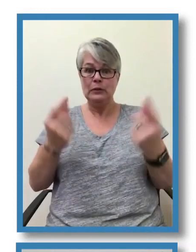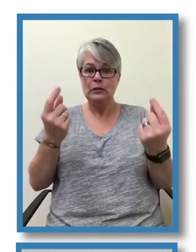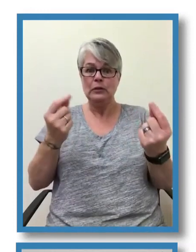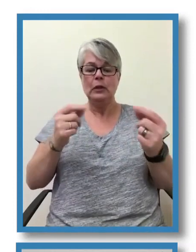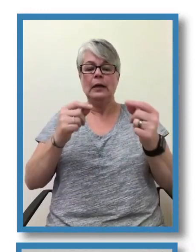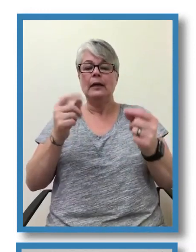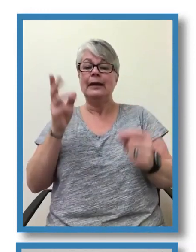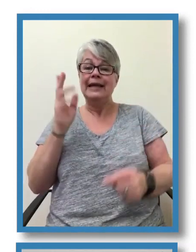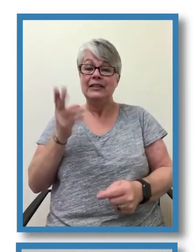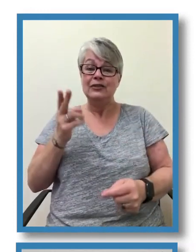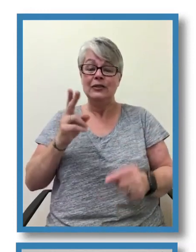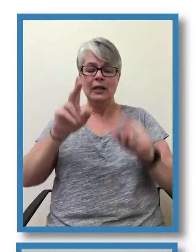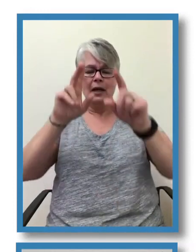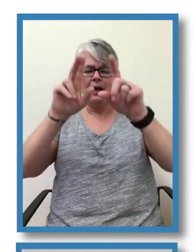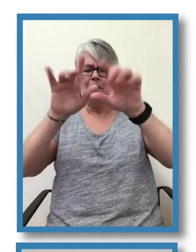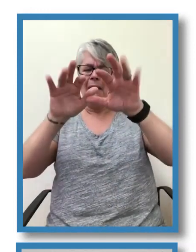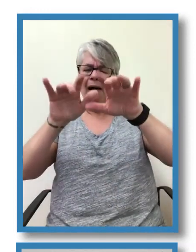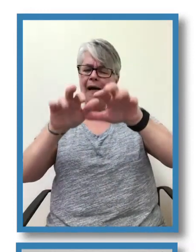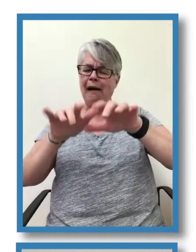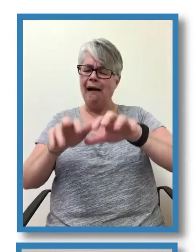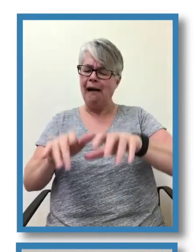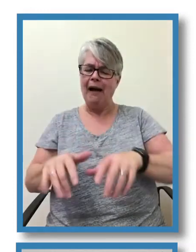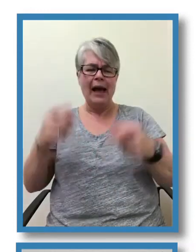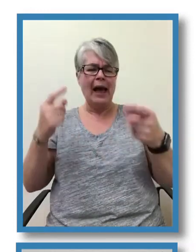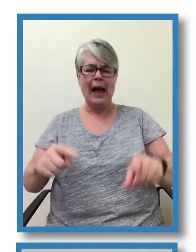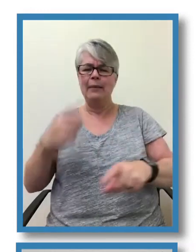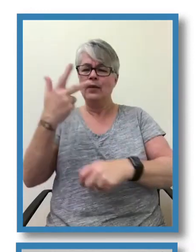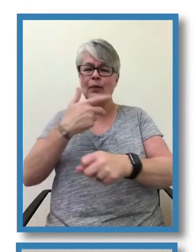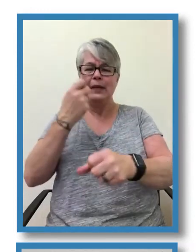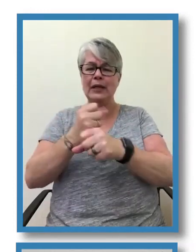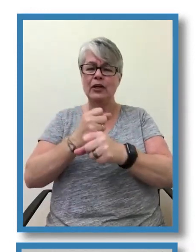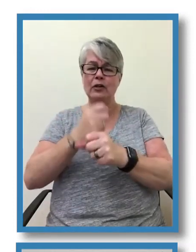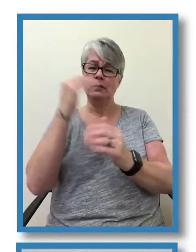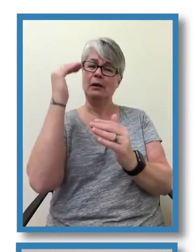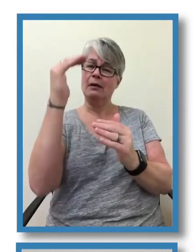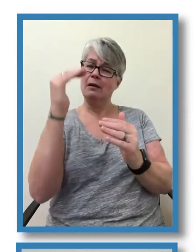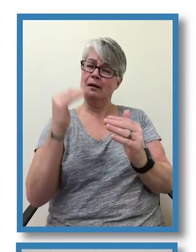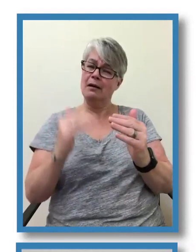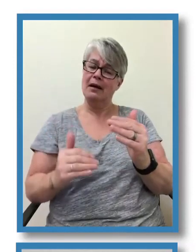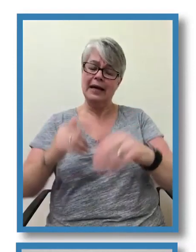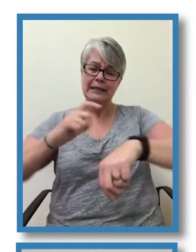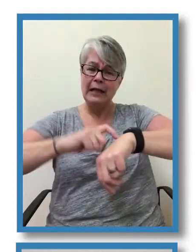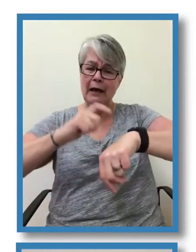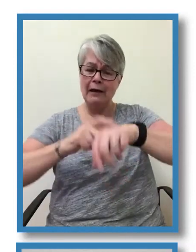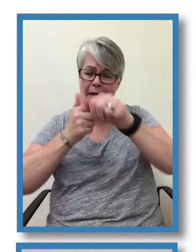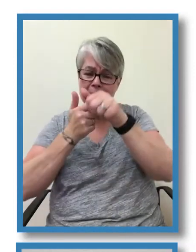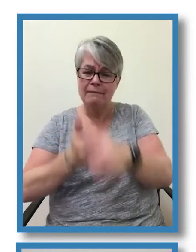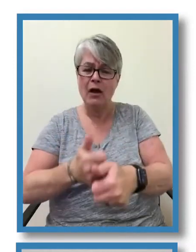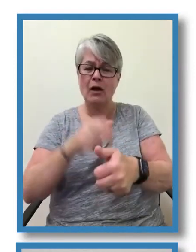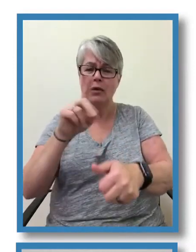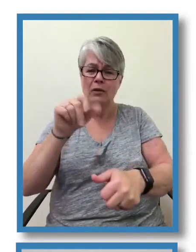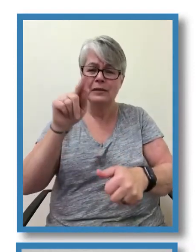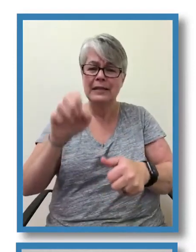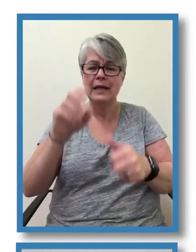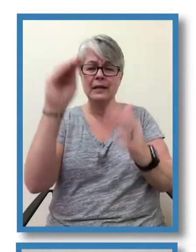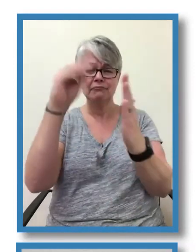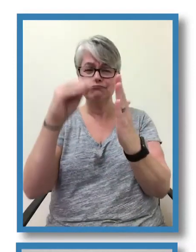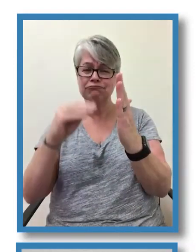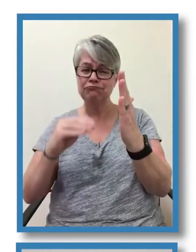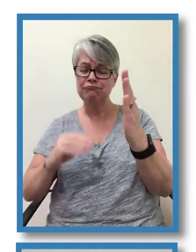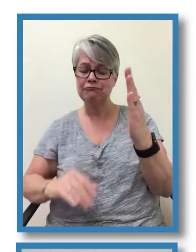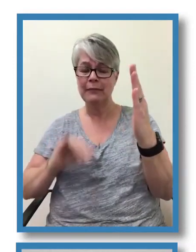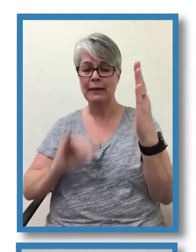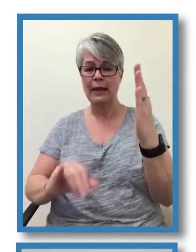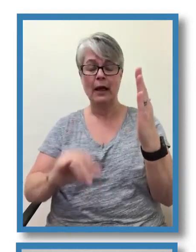that they had to do. So I think this is where you can really help make those observations, take them seriously. Repeated memory tests